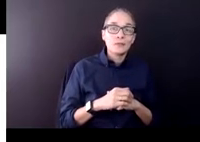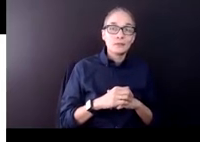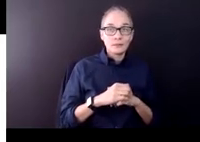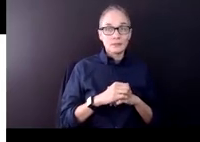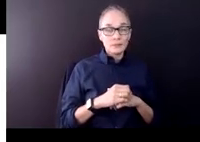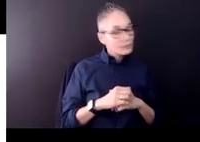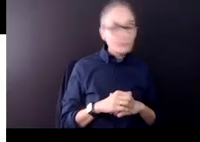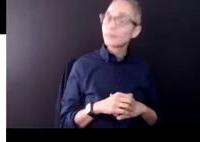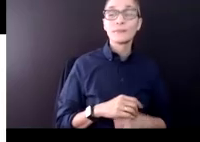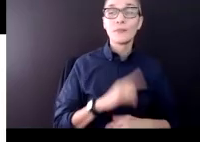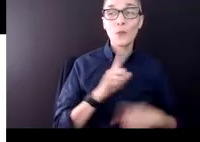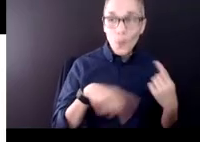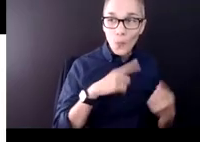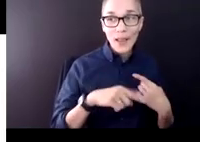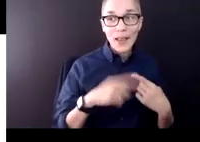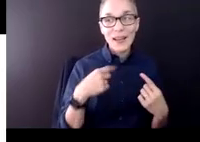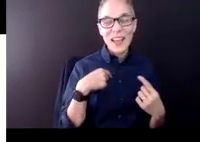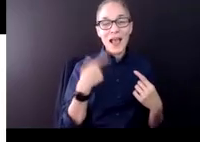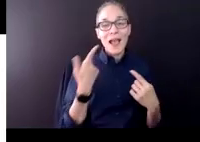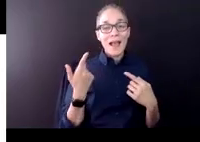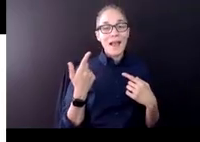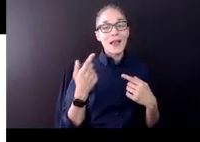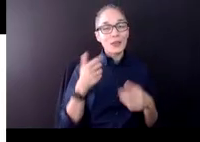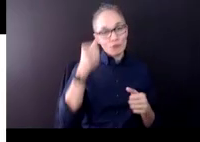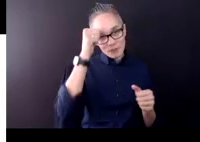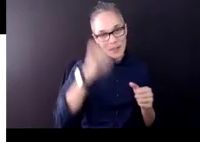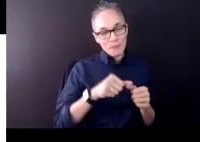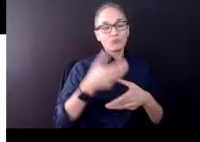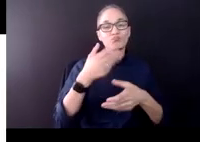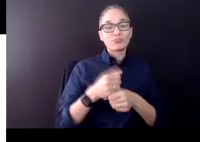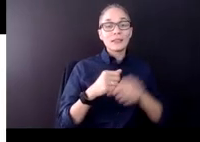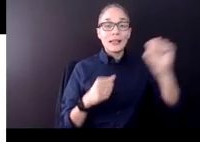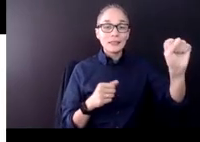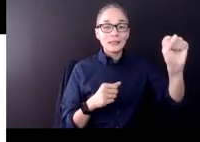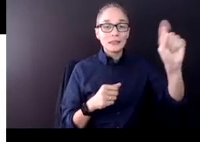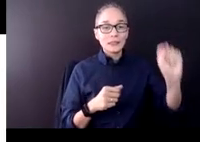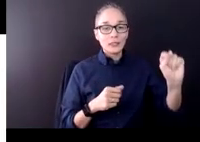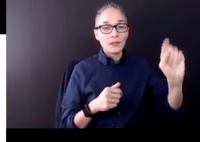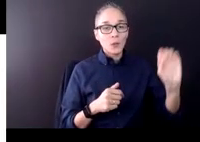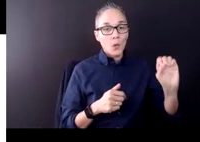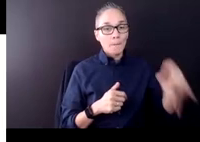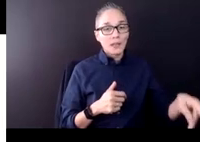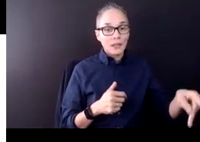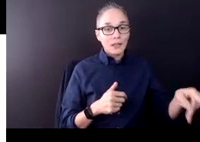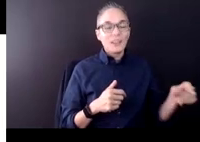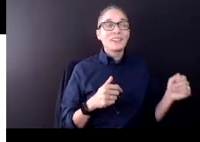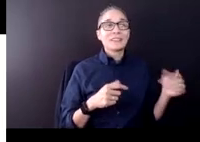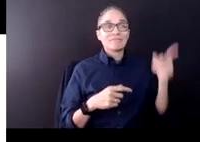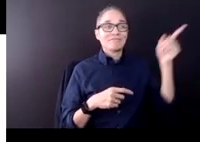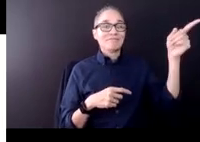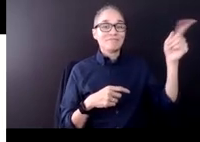with easy to remember acronyms, students just remember it. So